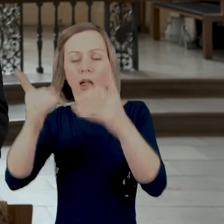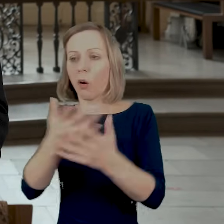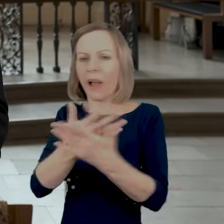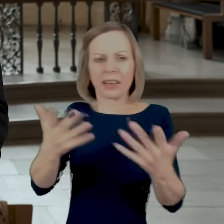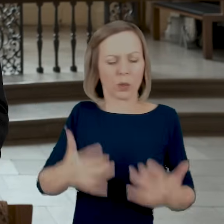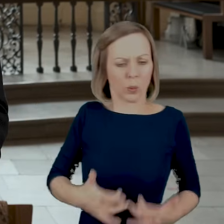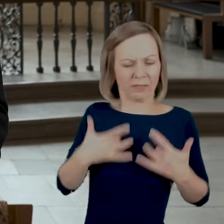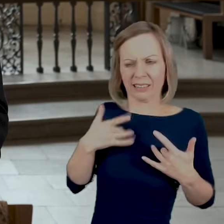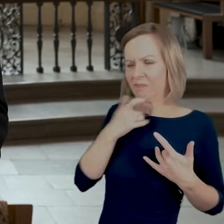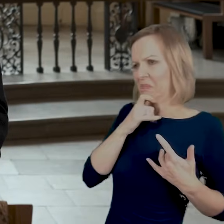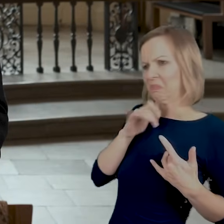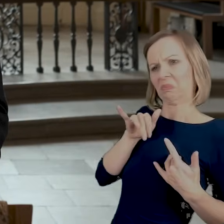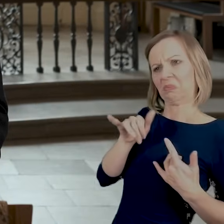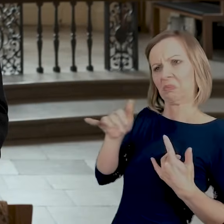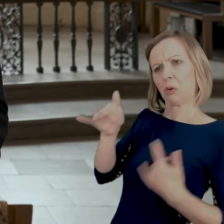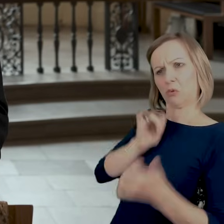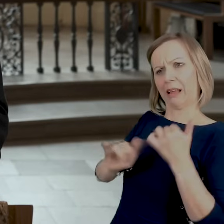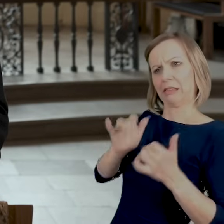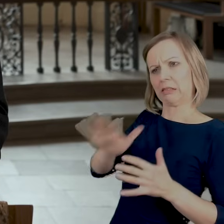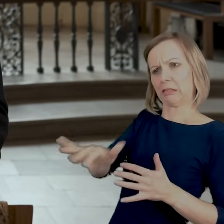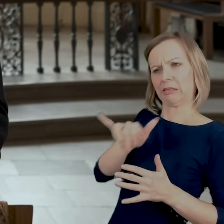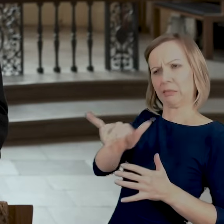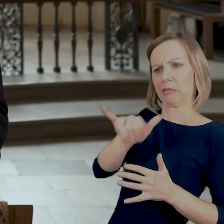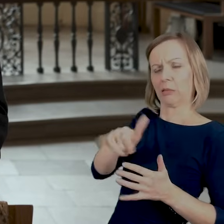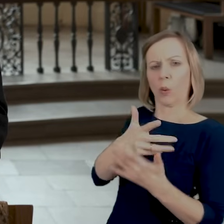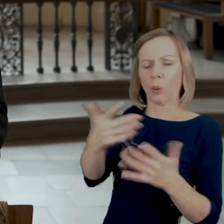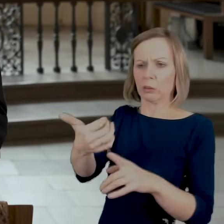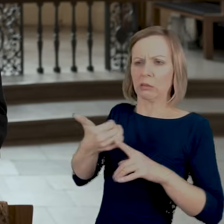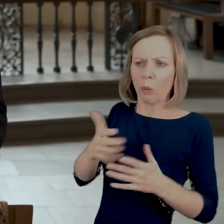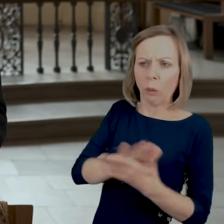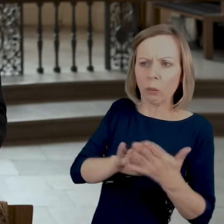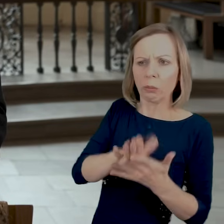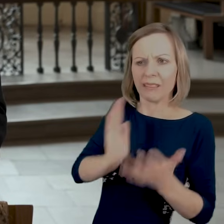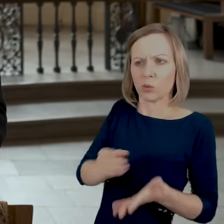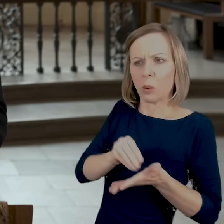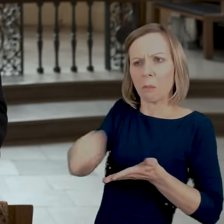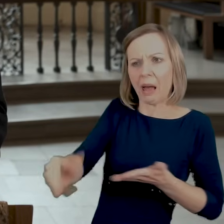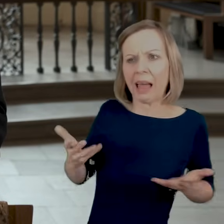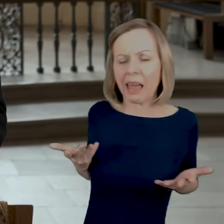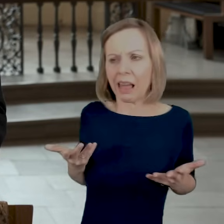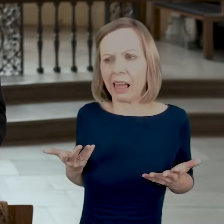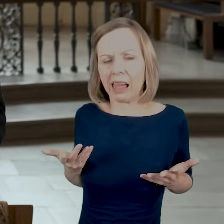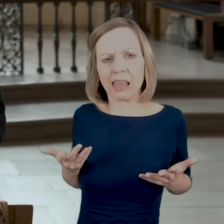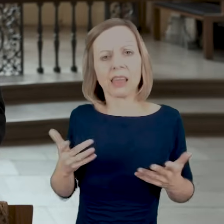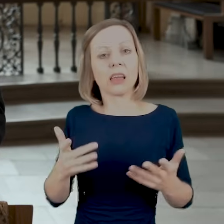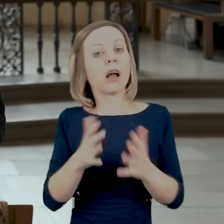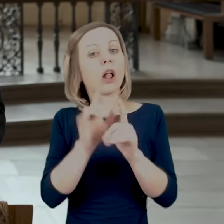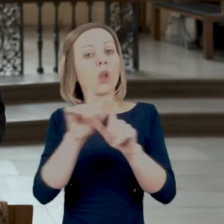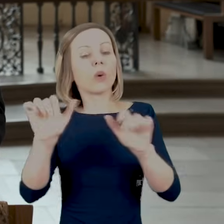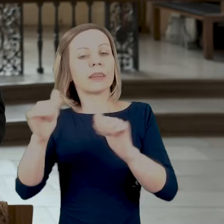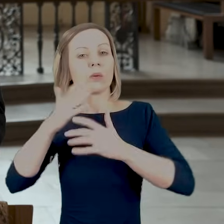come to distrust others' praise or see the price tag behind others' support. Lord, in your